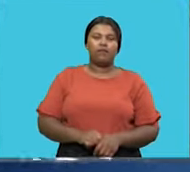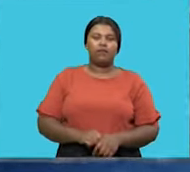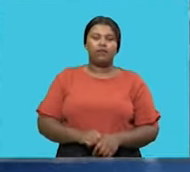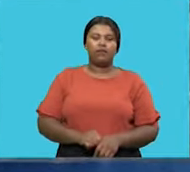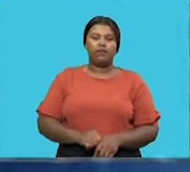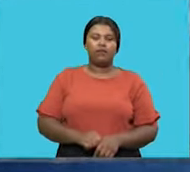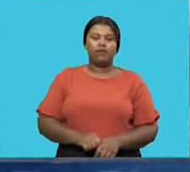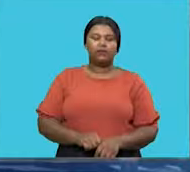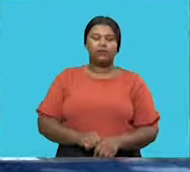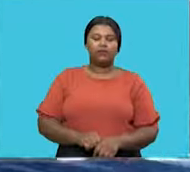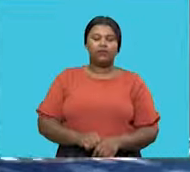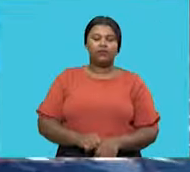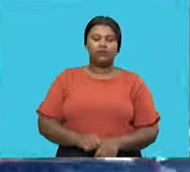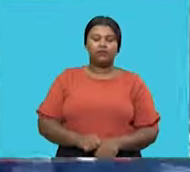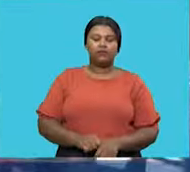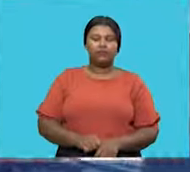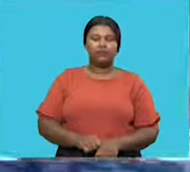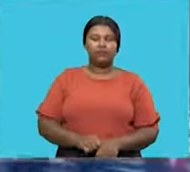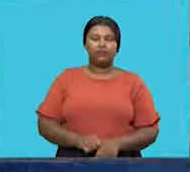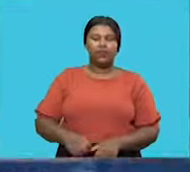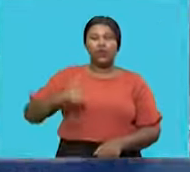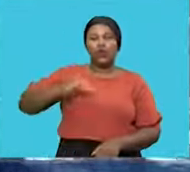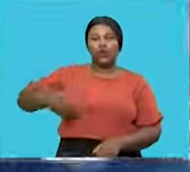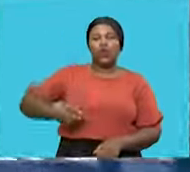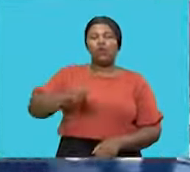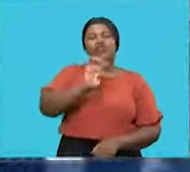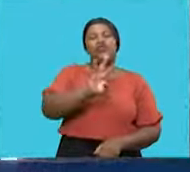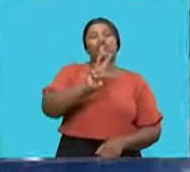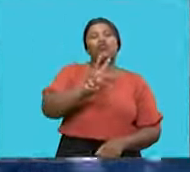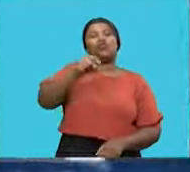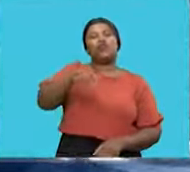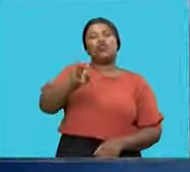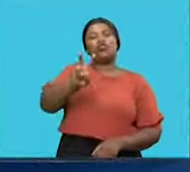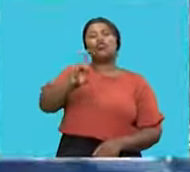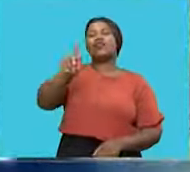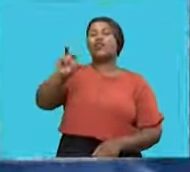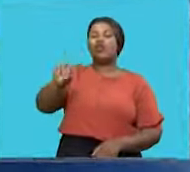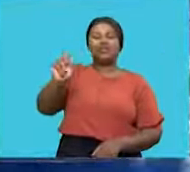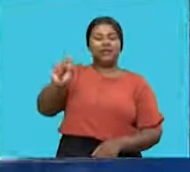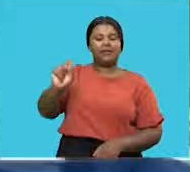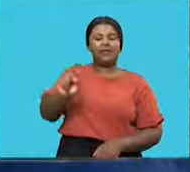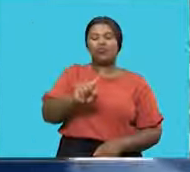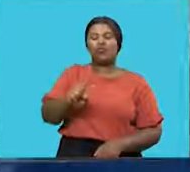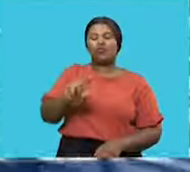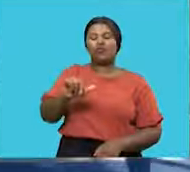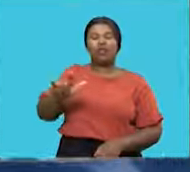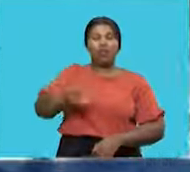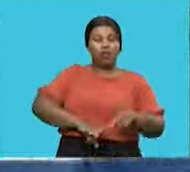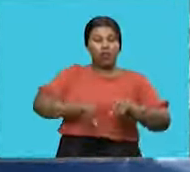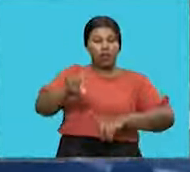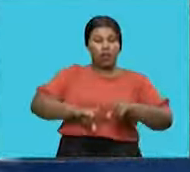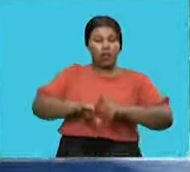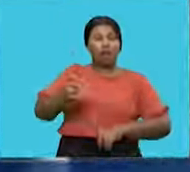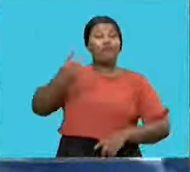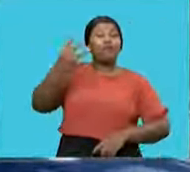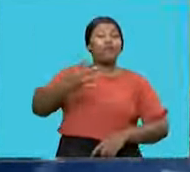Yvette Van Sail secured top honours in the women's 42.2 kilometres, making the fourth in this iconic Soweto Marathon race.